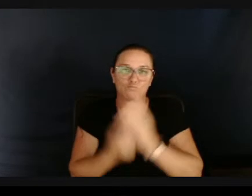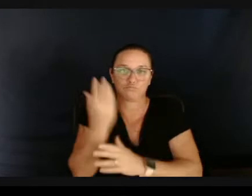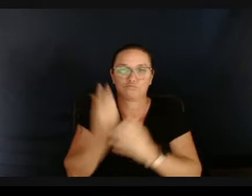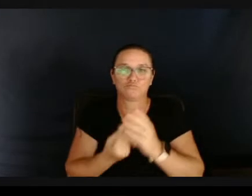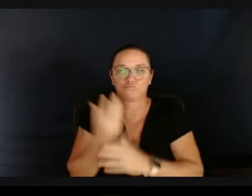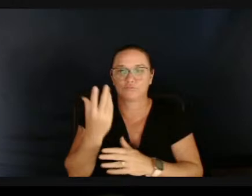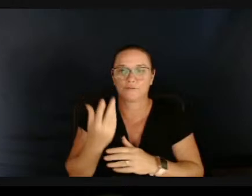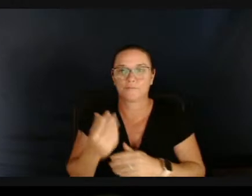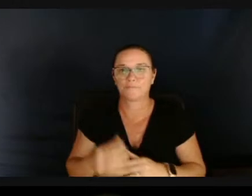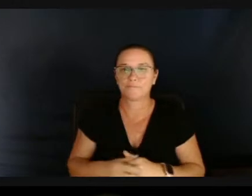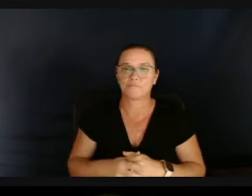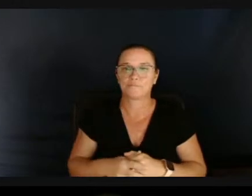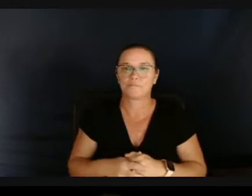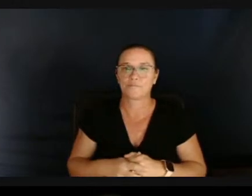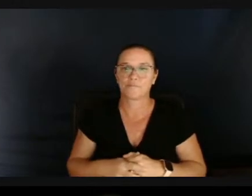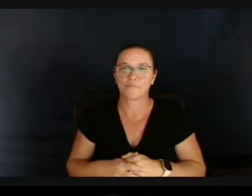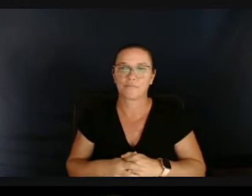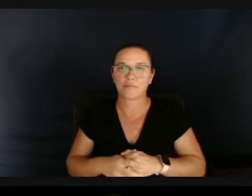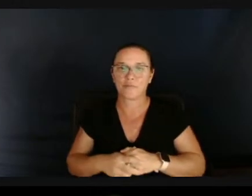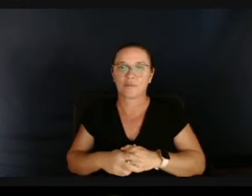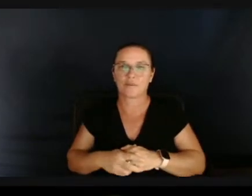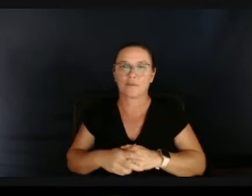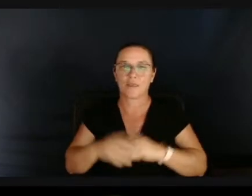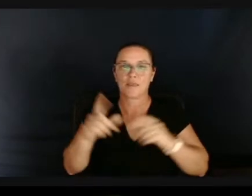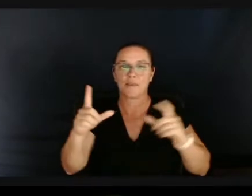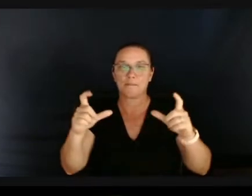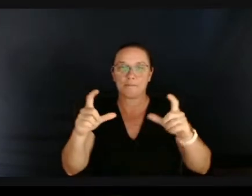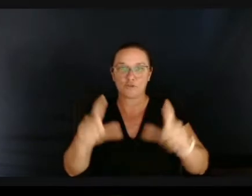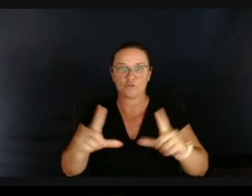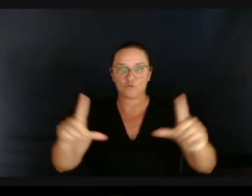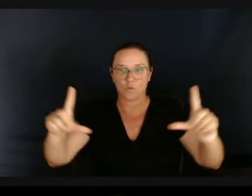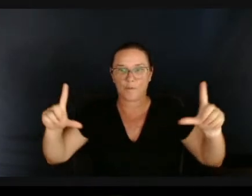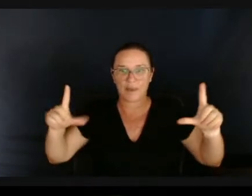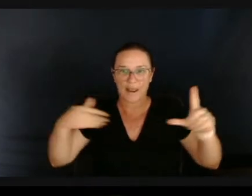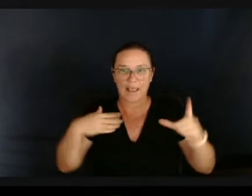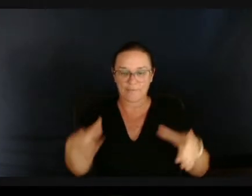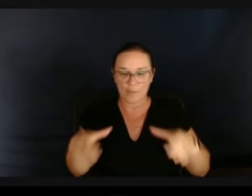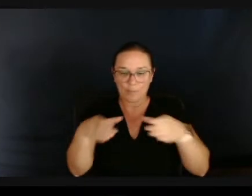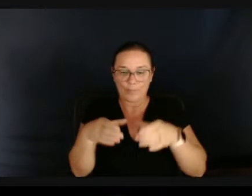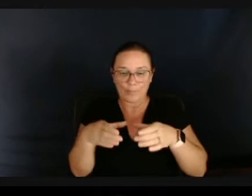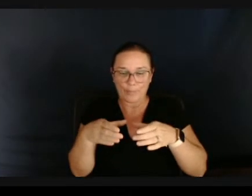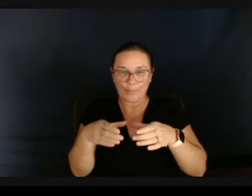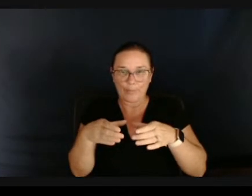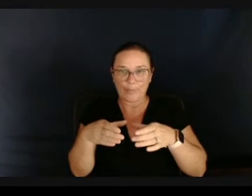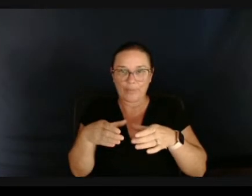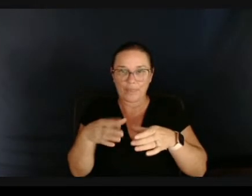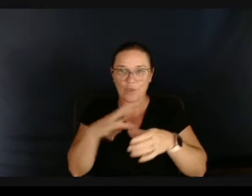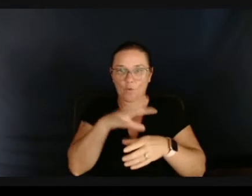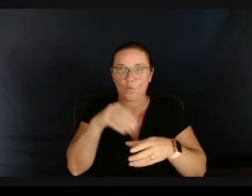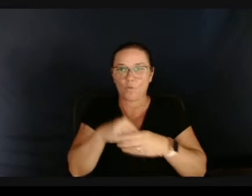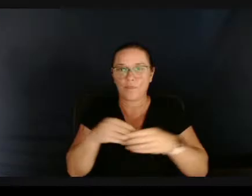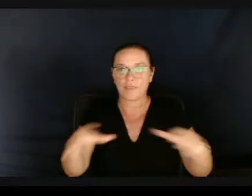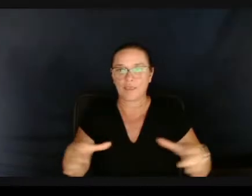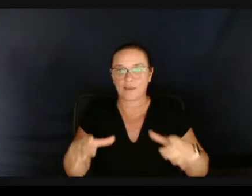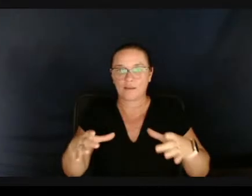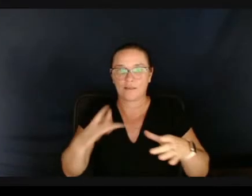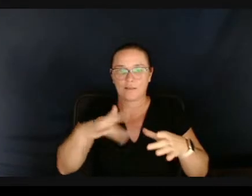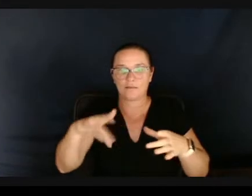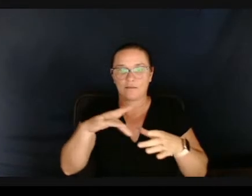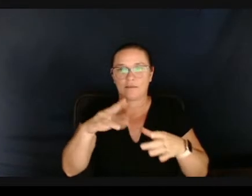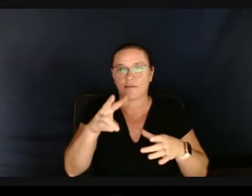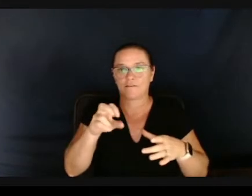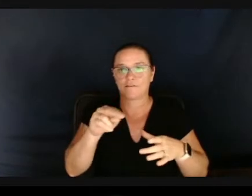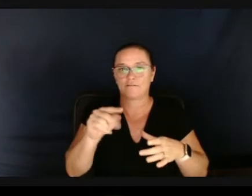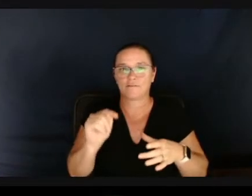And there they are, the photograph zooming into, once again, this little spatter cone within the north vent there. And here